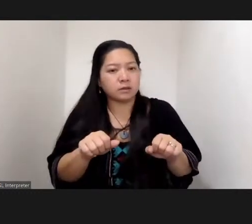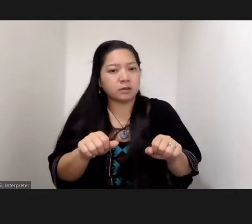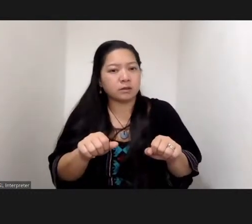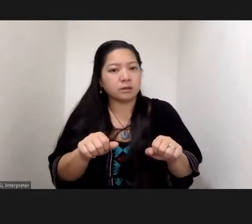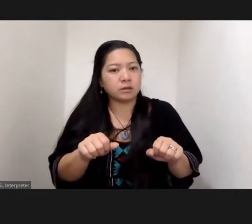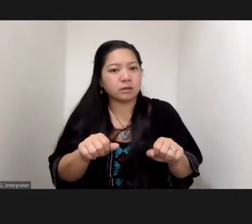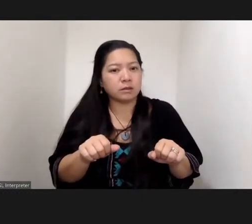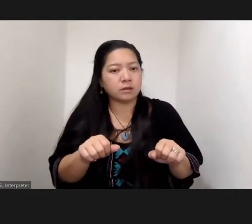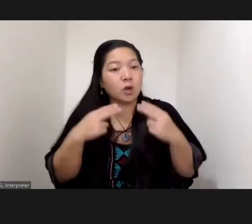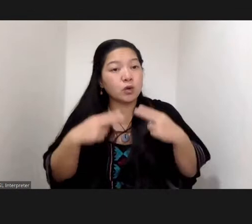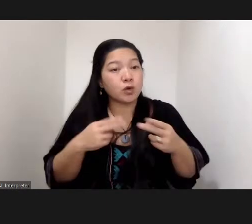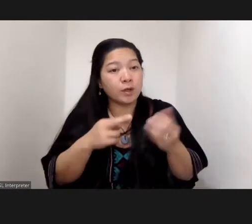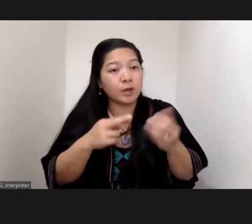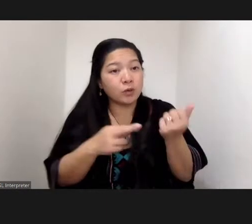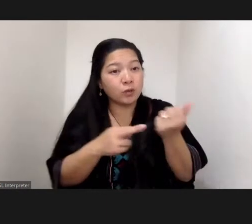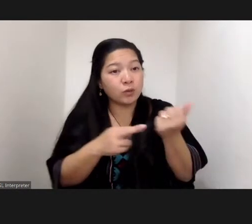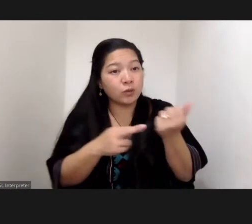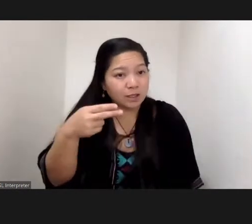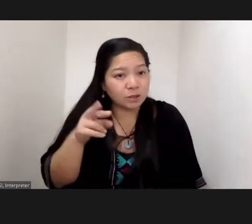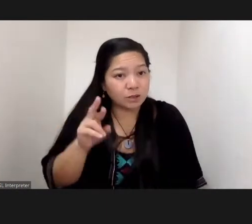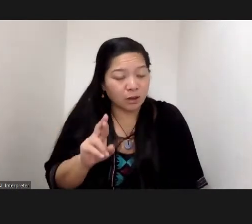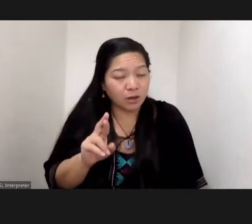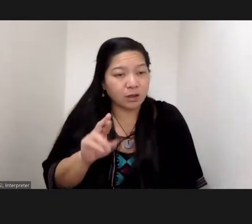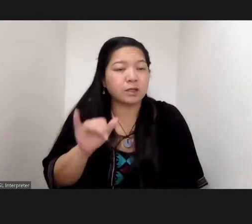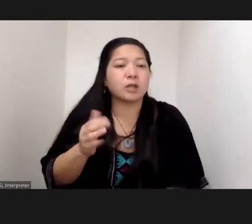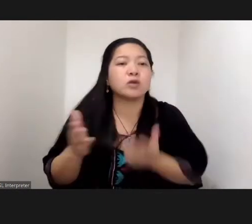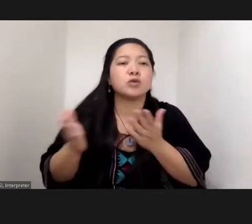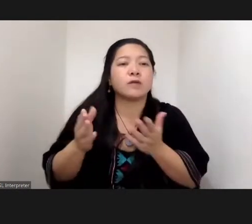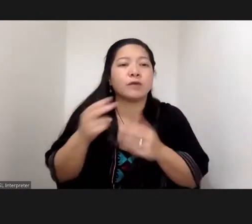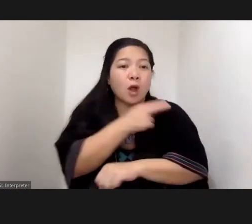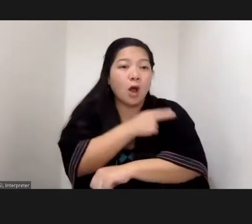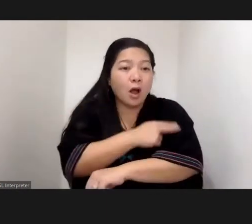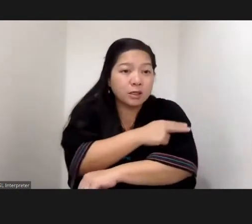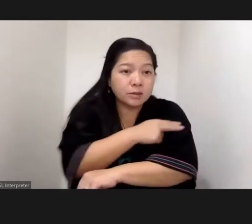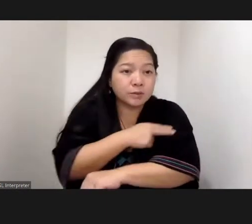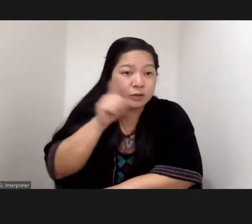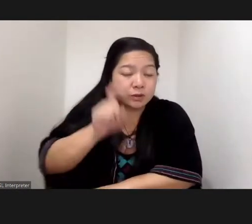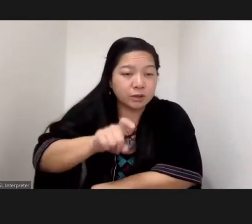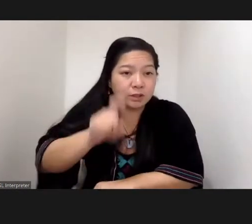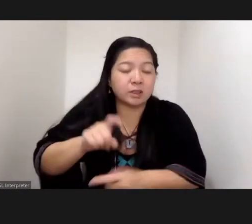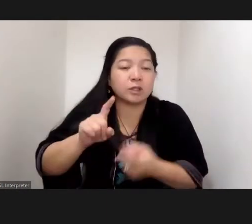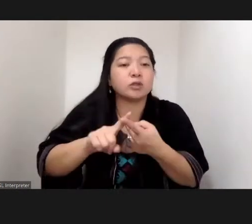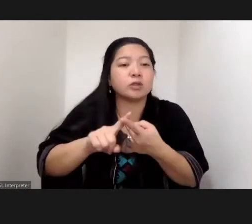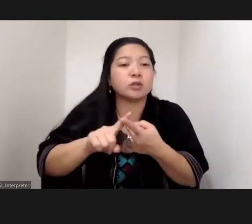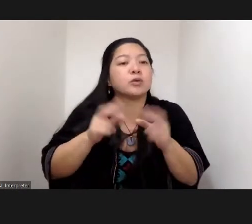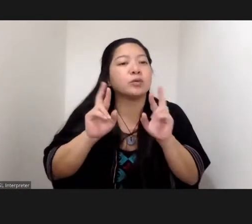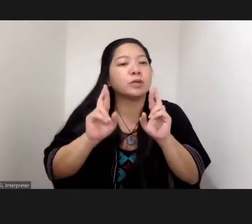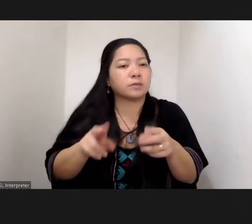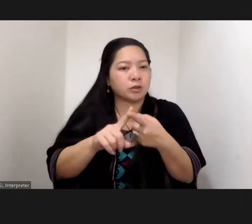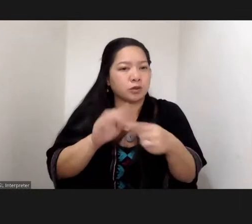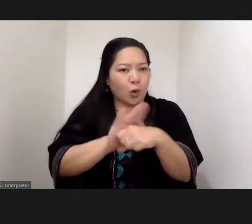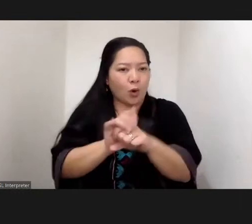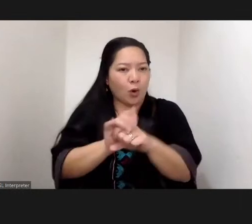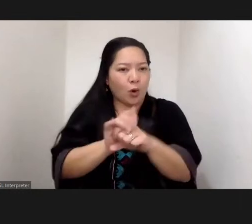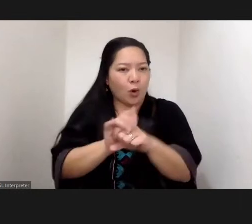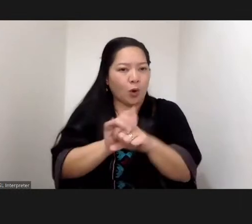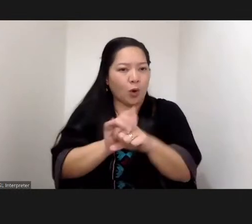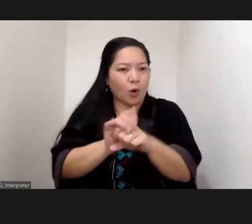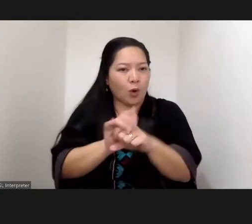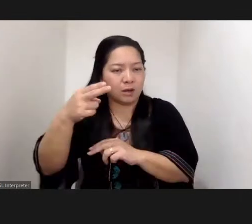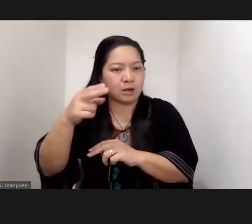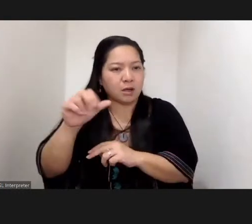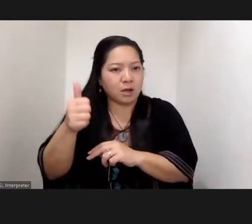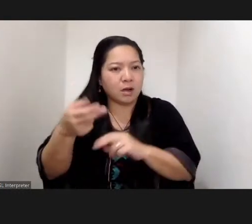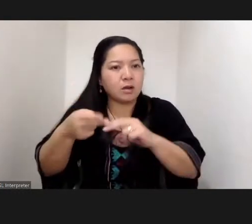human resources that the hospital needs in order to respond and manage another